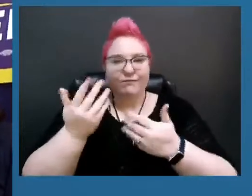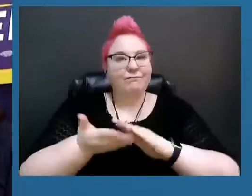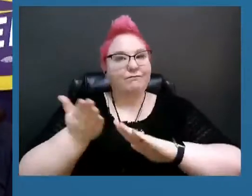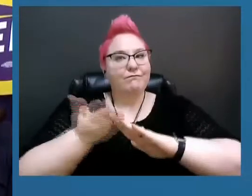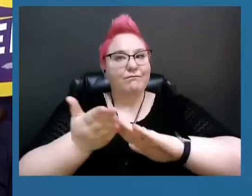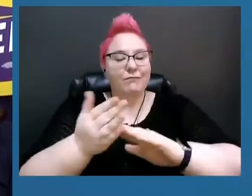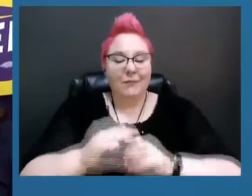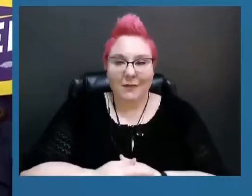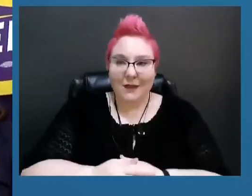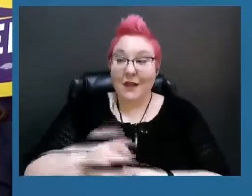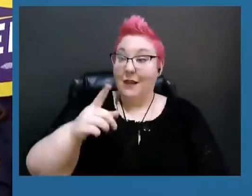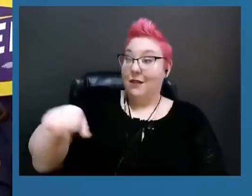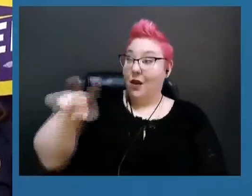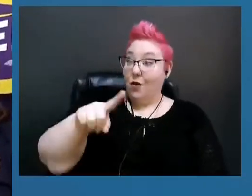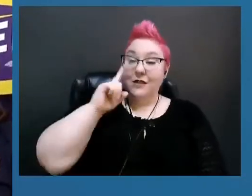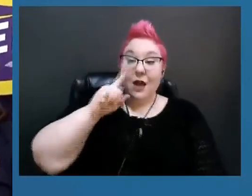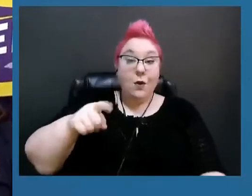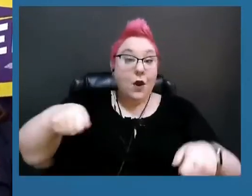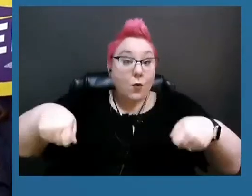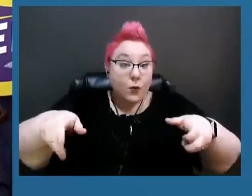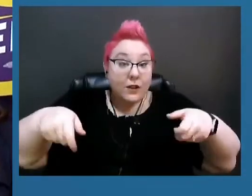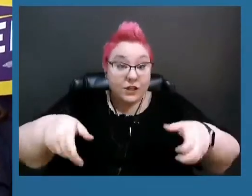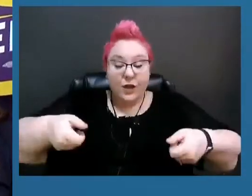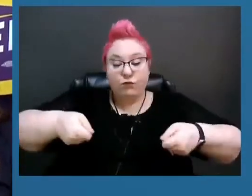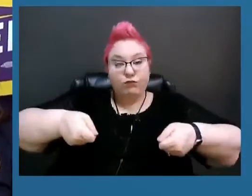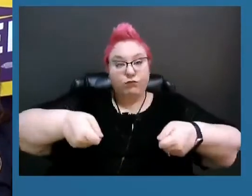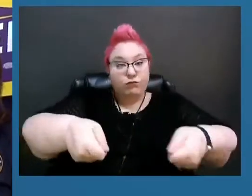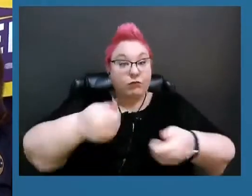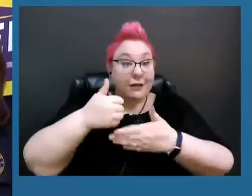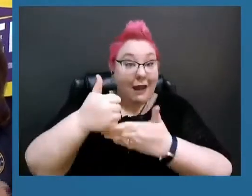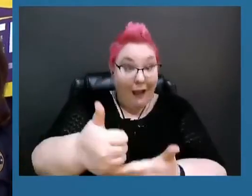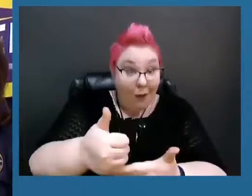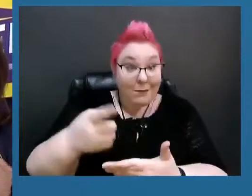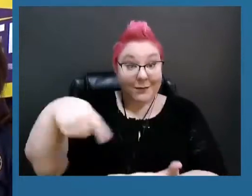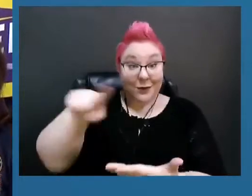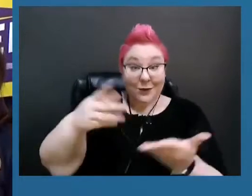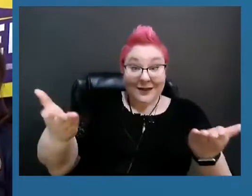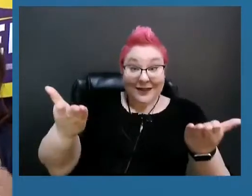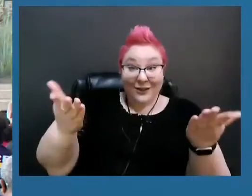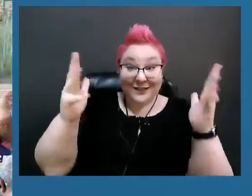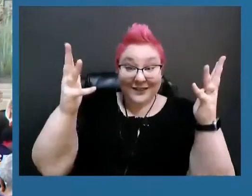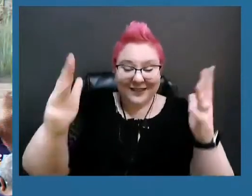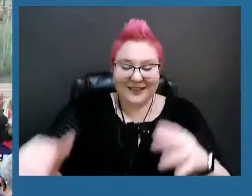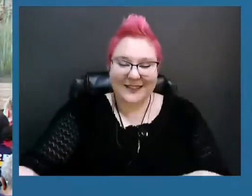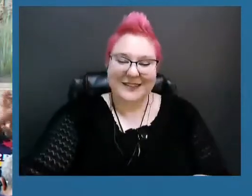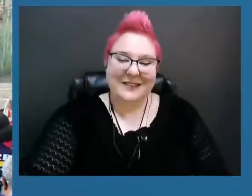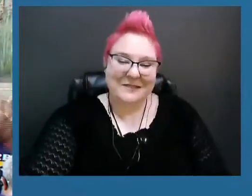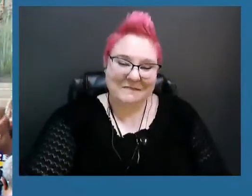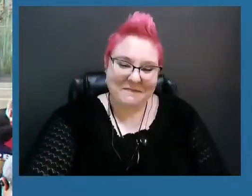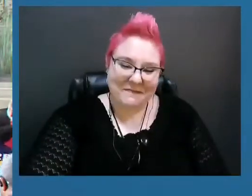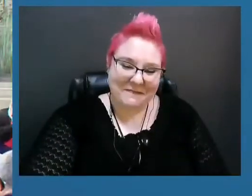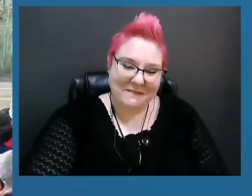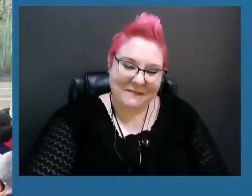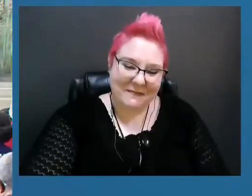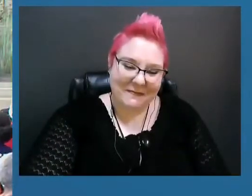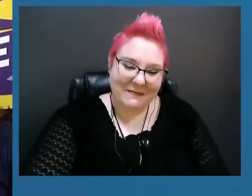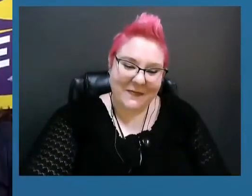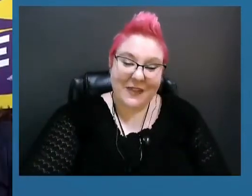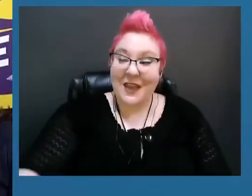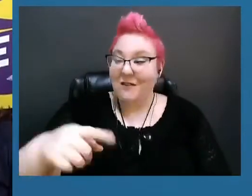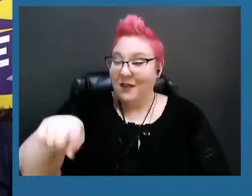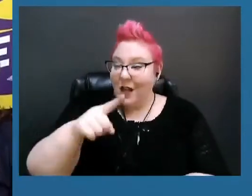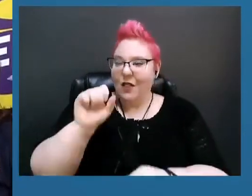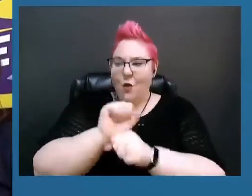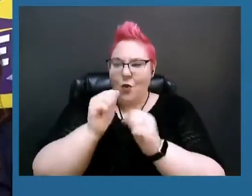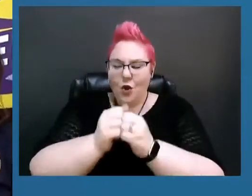escort and loved ones through the day of travel. Any wheelchair attendants here? Yeah, there we go. We have the baggage handlers who lift and manage